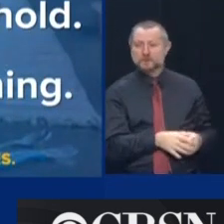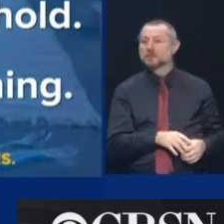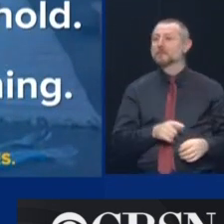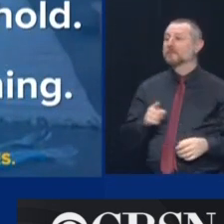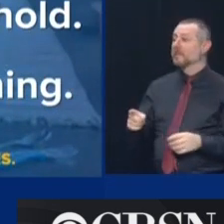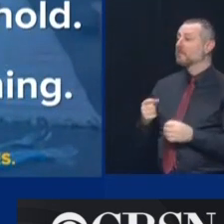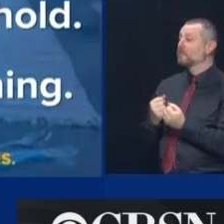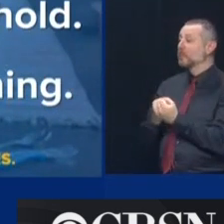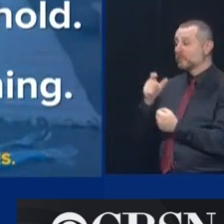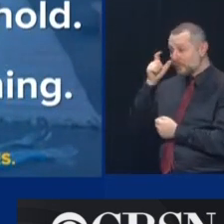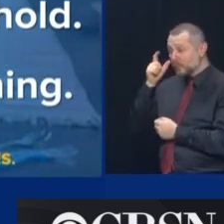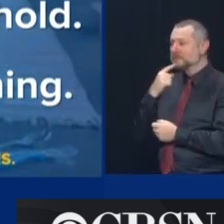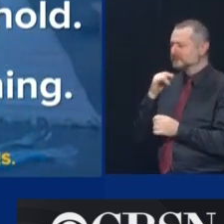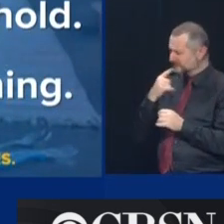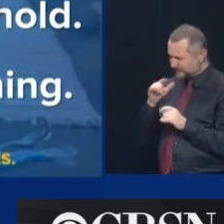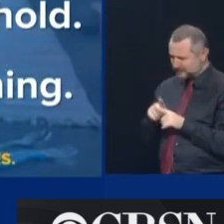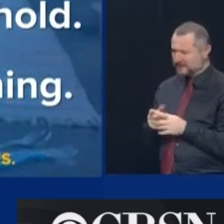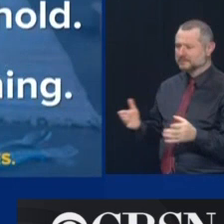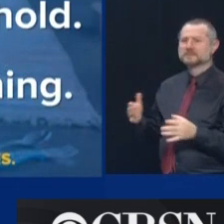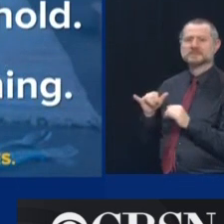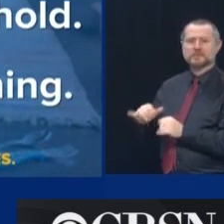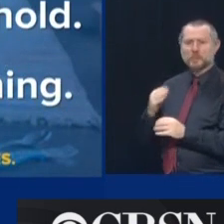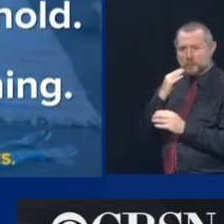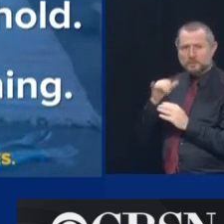this is what they say to do.